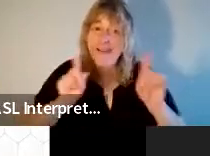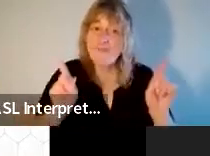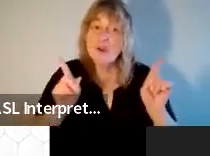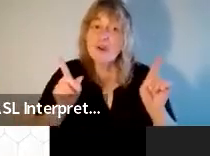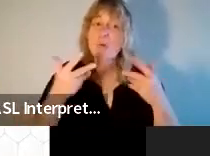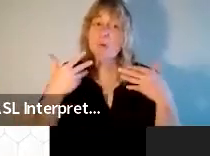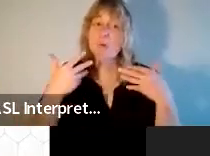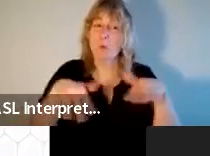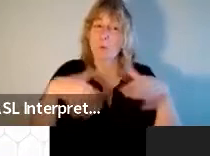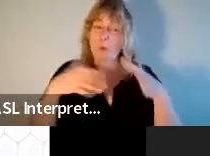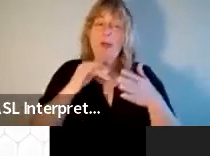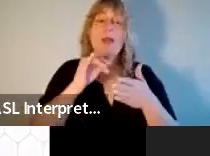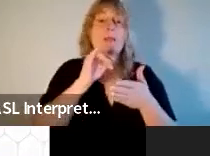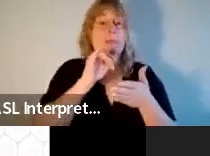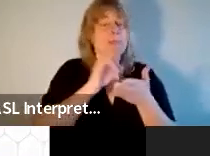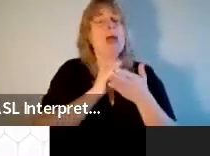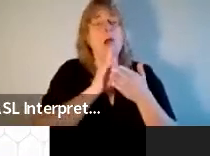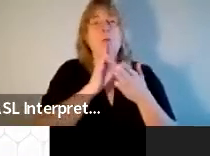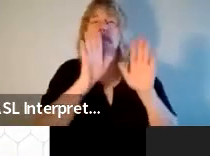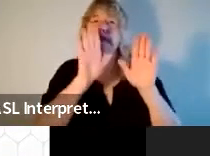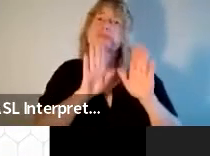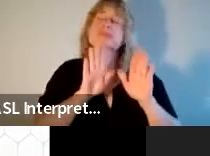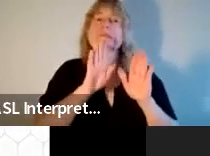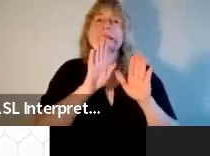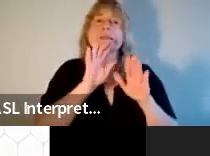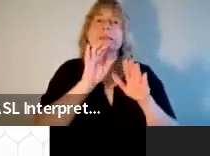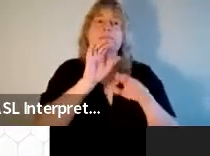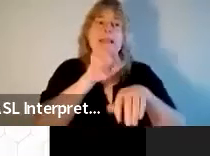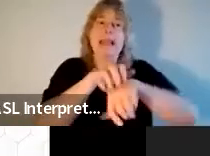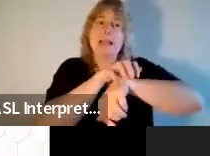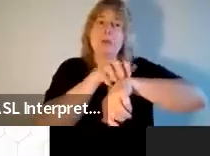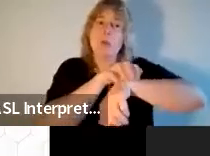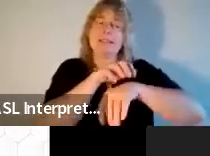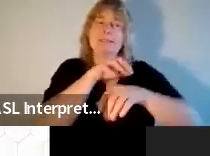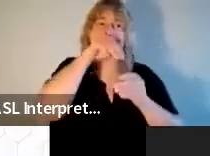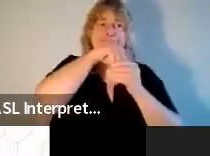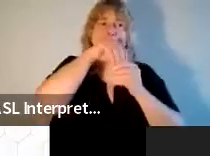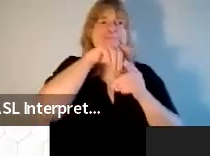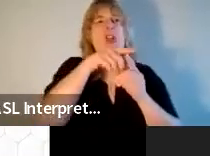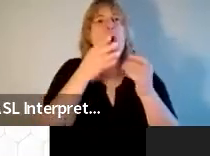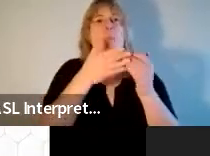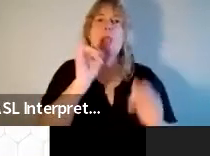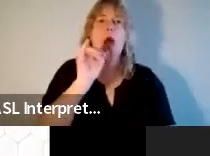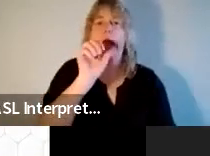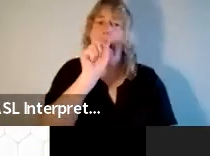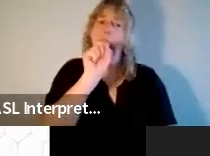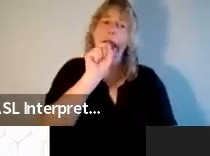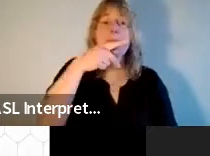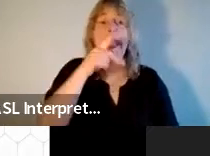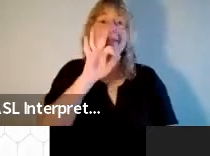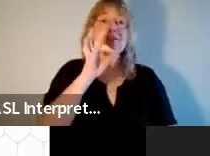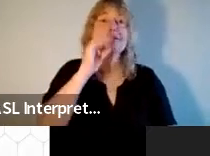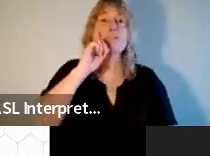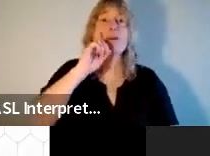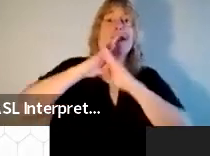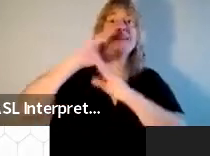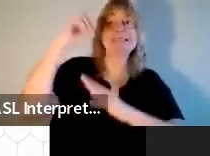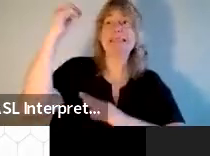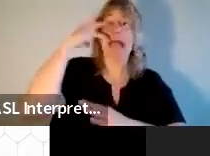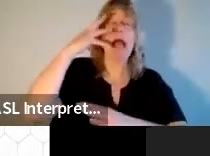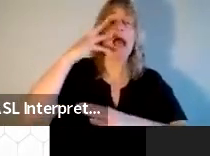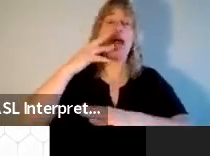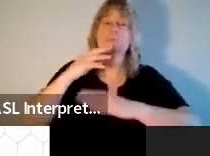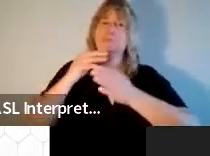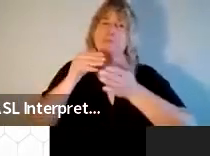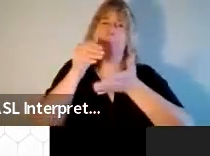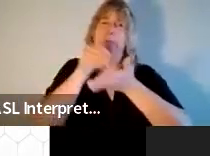remarkable insulation. You can think of it as SPF several million between the hot side and the cold side